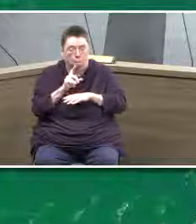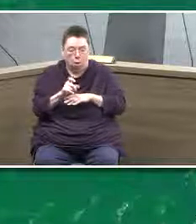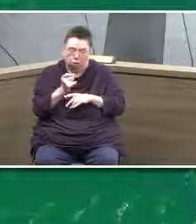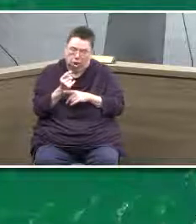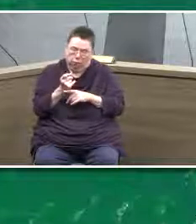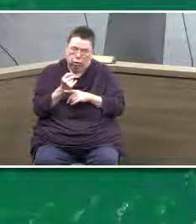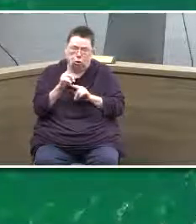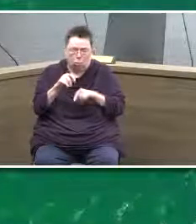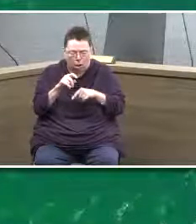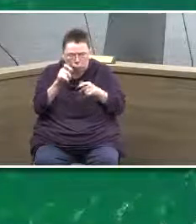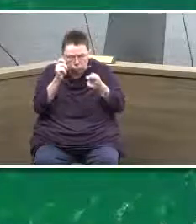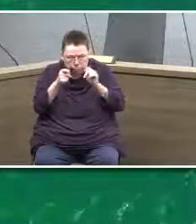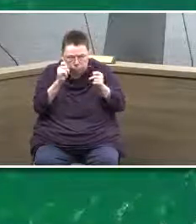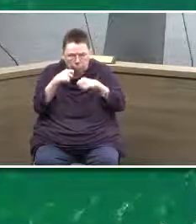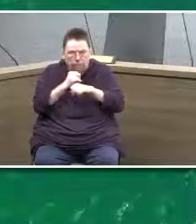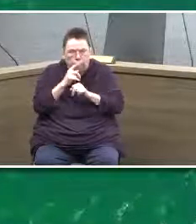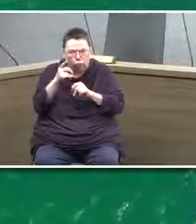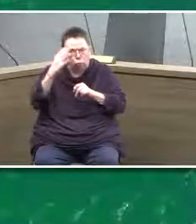year.